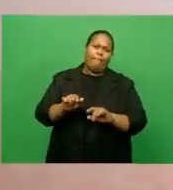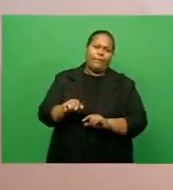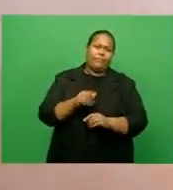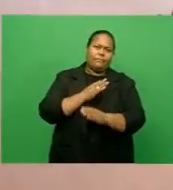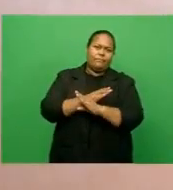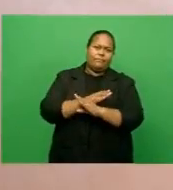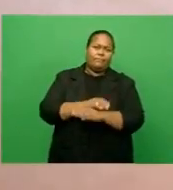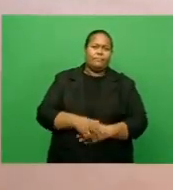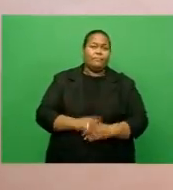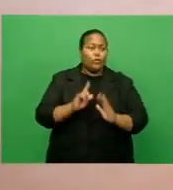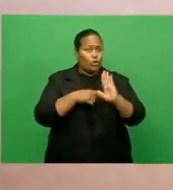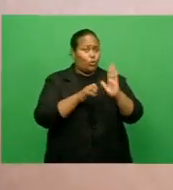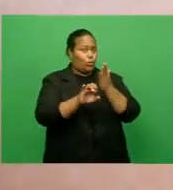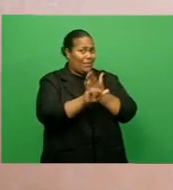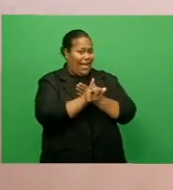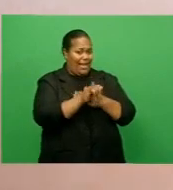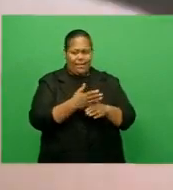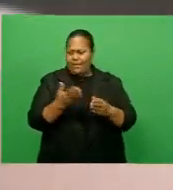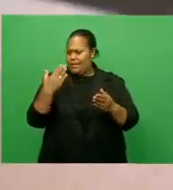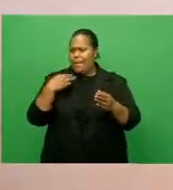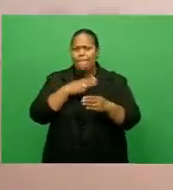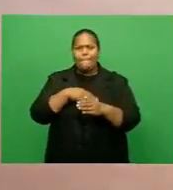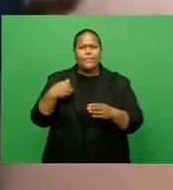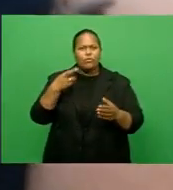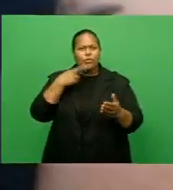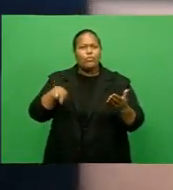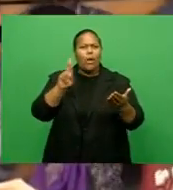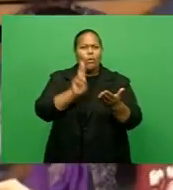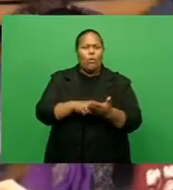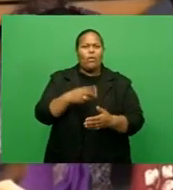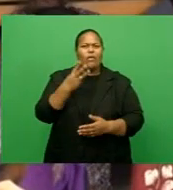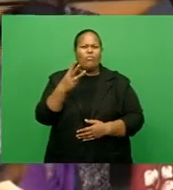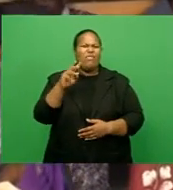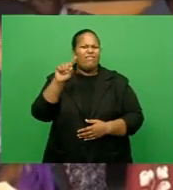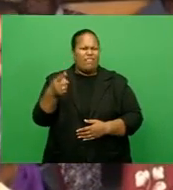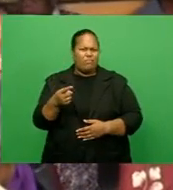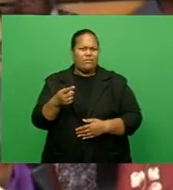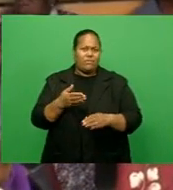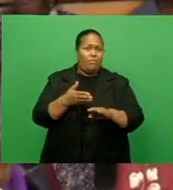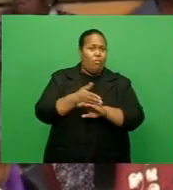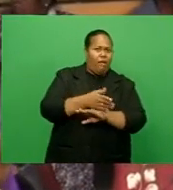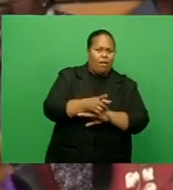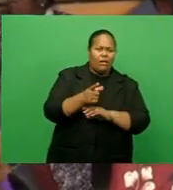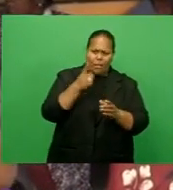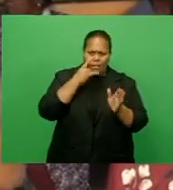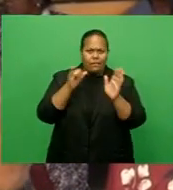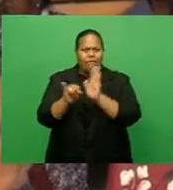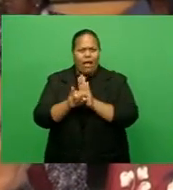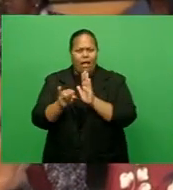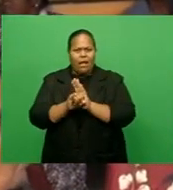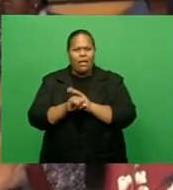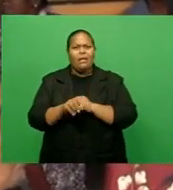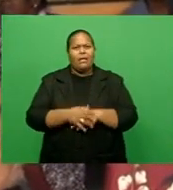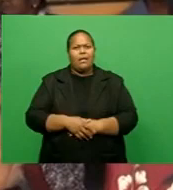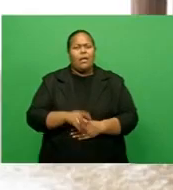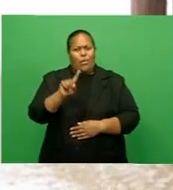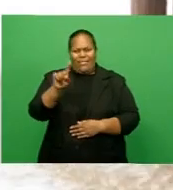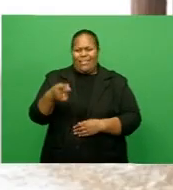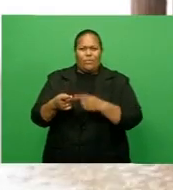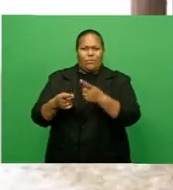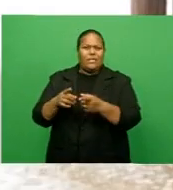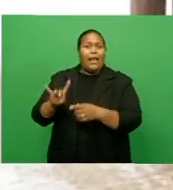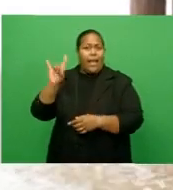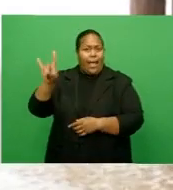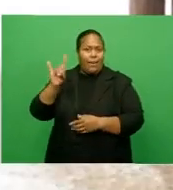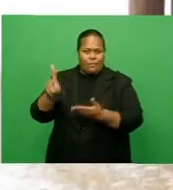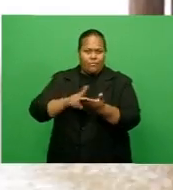of July, the ministry recorded over 3,000 dengue fever and 1,000 leptospirosis cases. 5 people have died